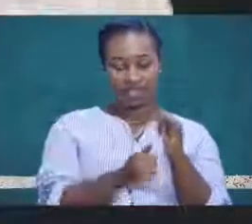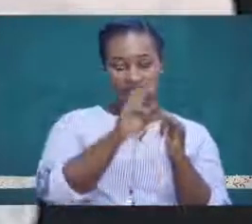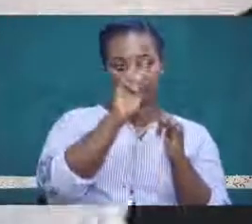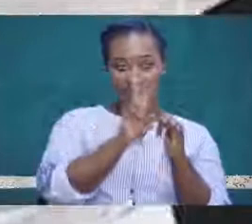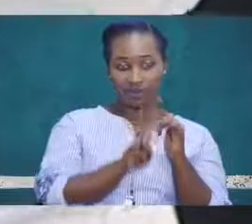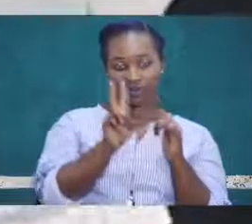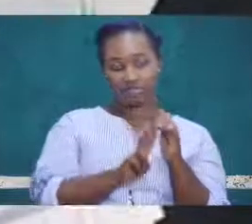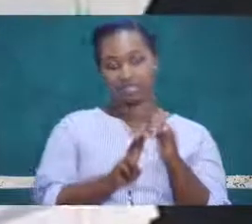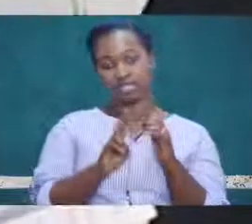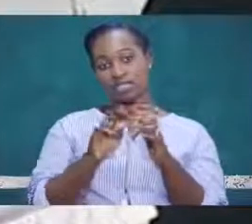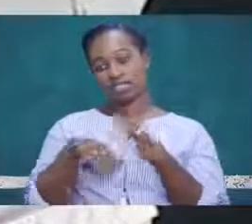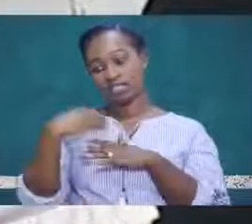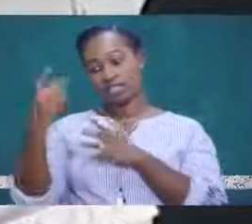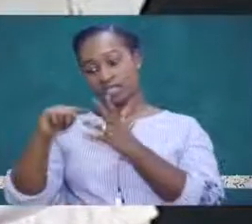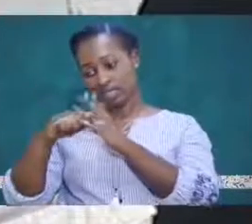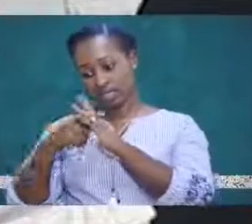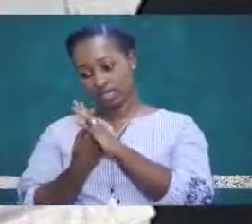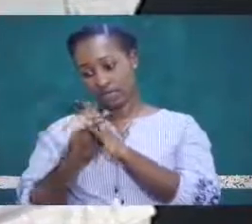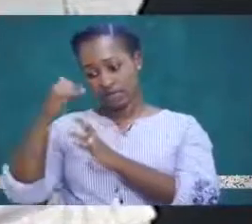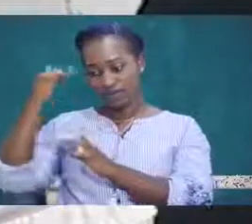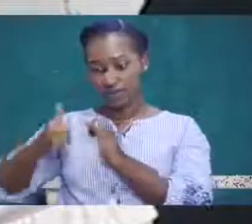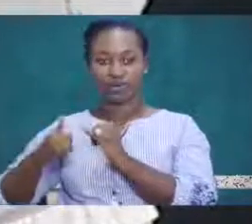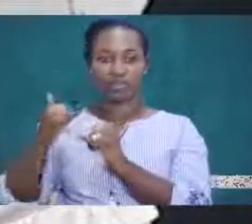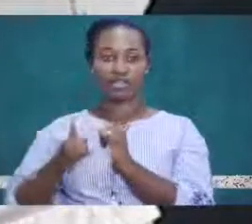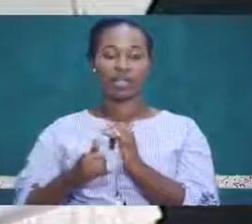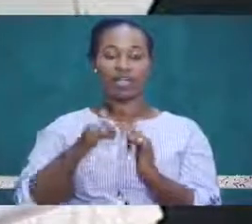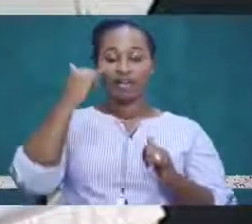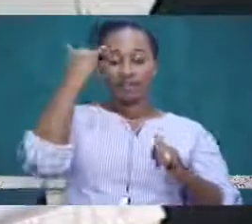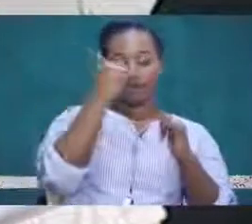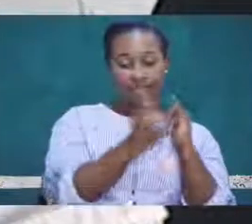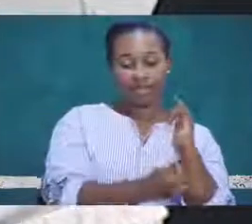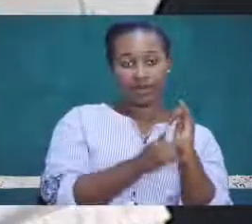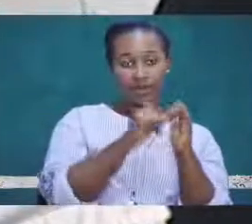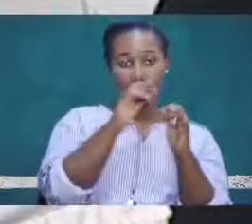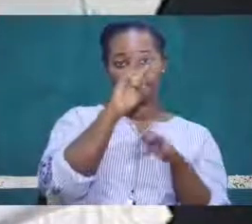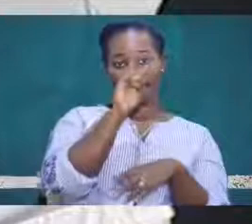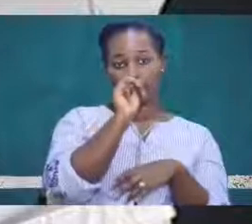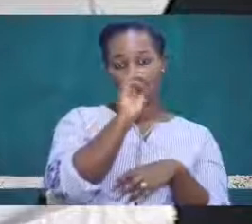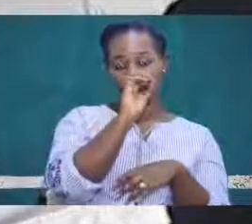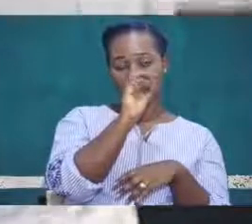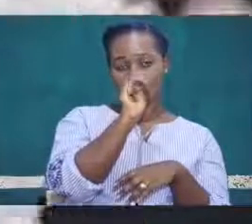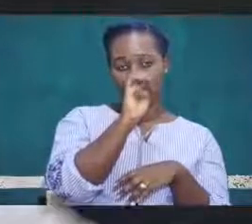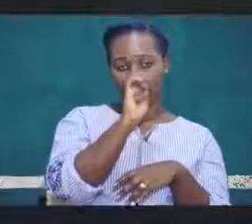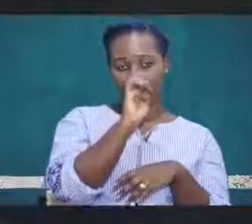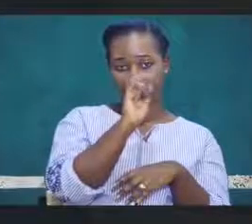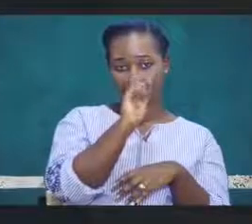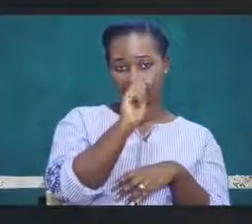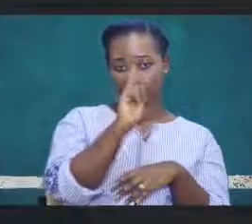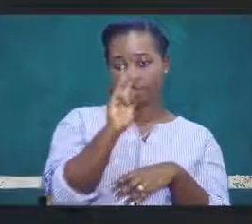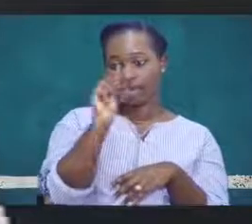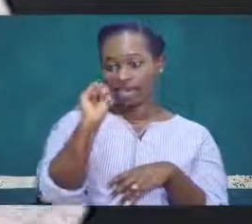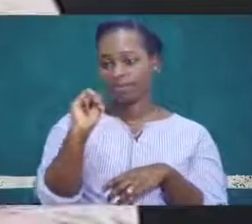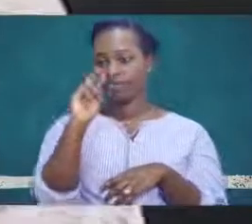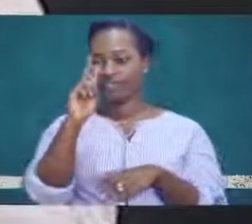is going to be final momentum, which is mv, minus initial momentum, which is what?